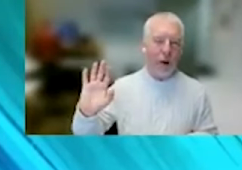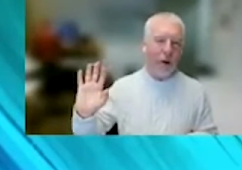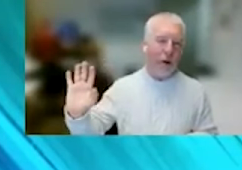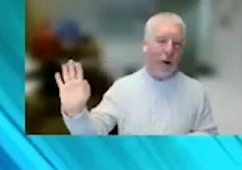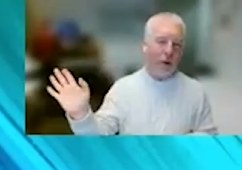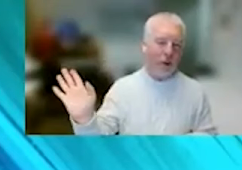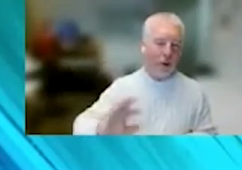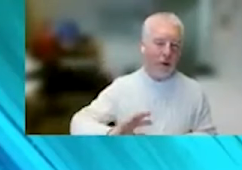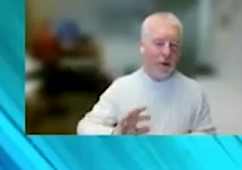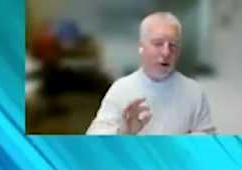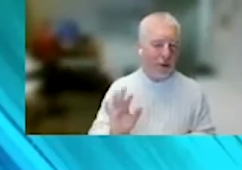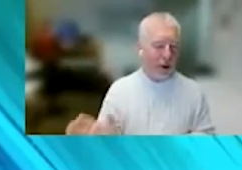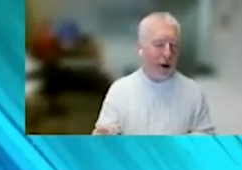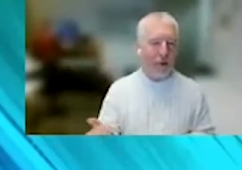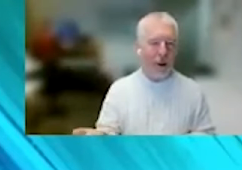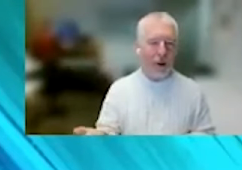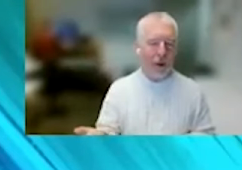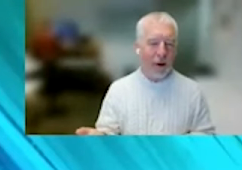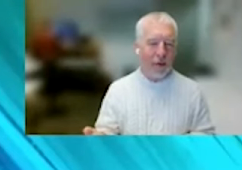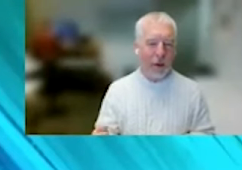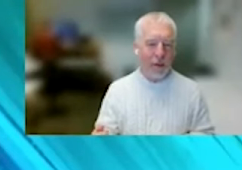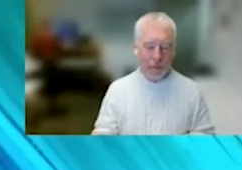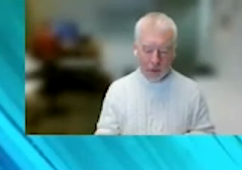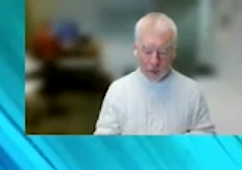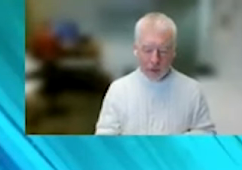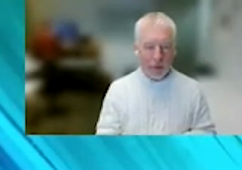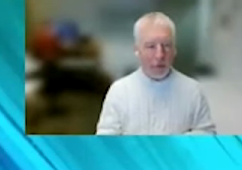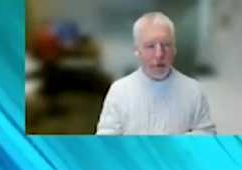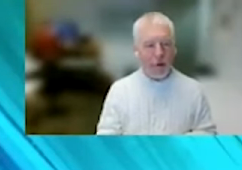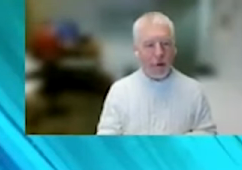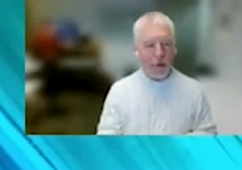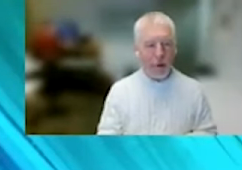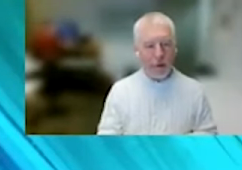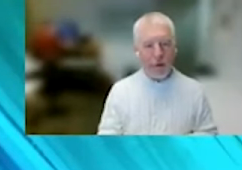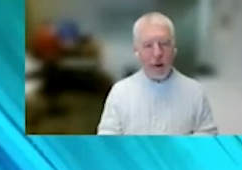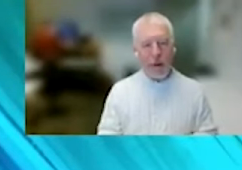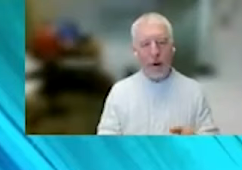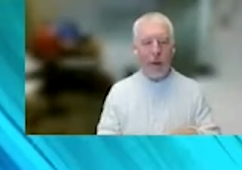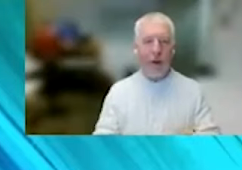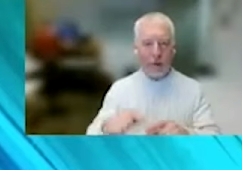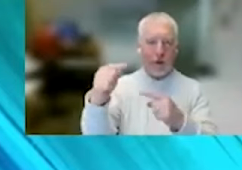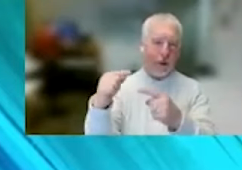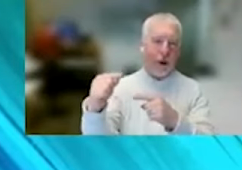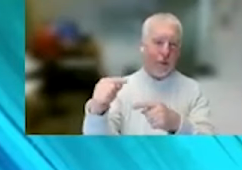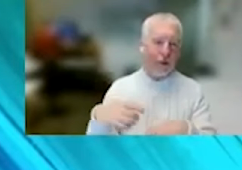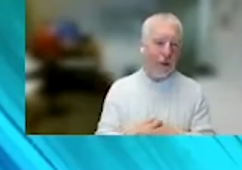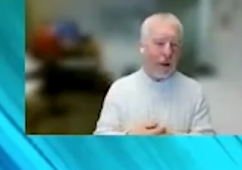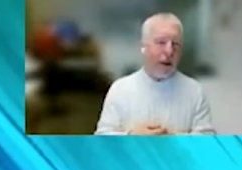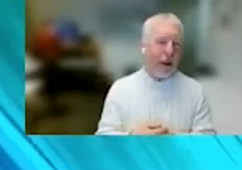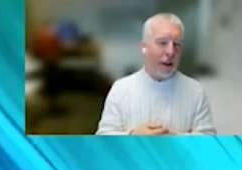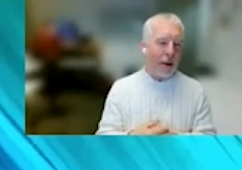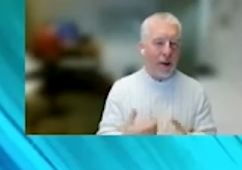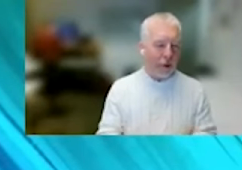view of how your image looks in 2 different kinds of color blindness. So you just go to View, Proof Setup, and color blindness. It shows you the